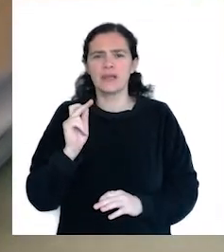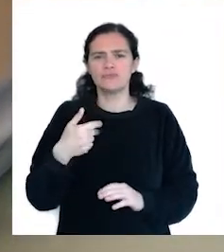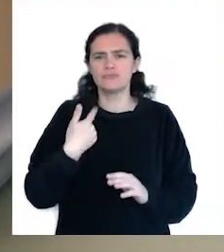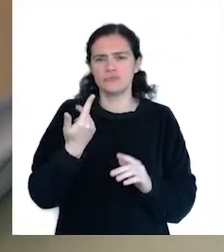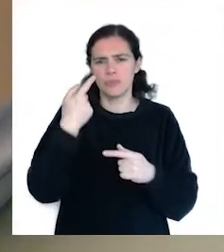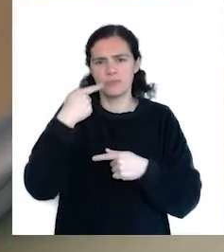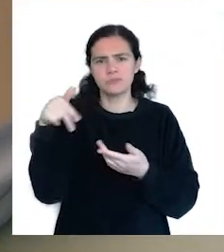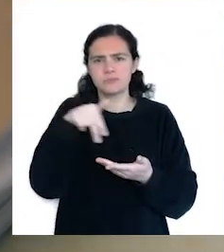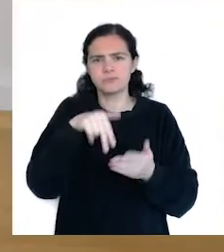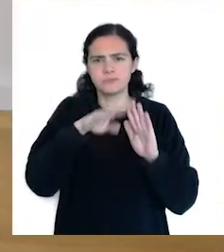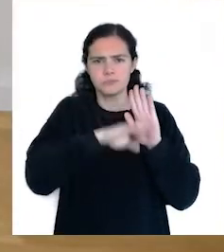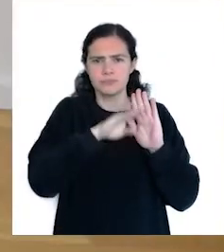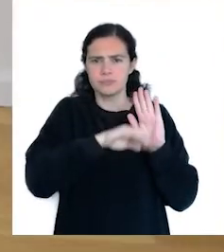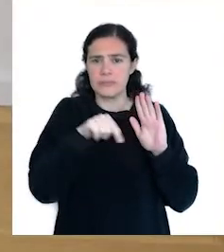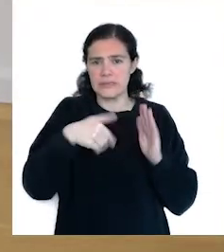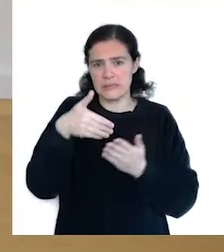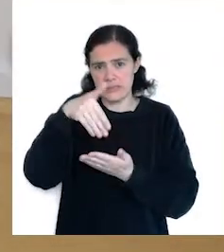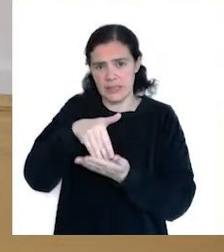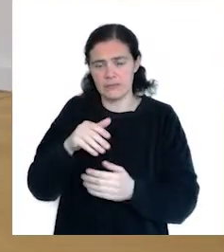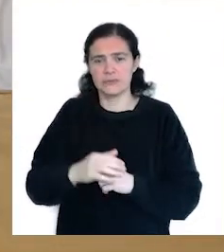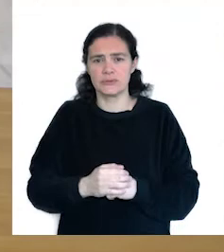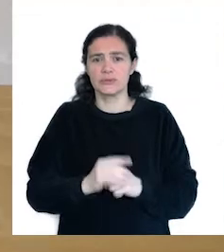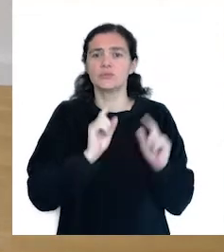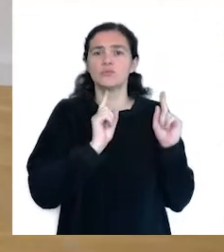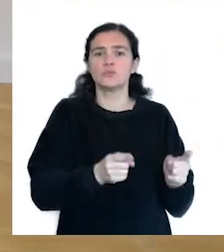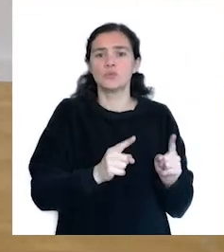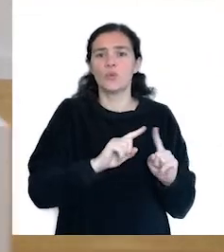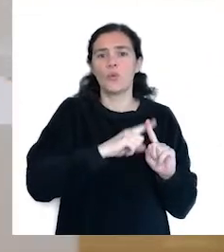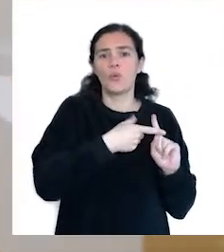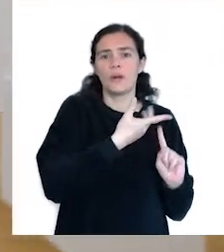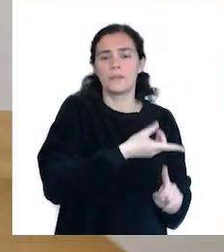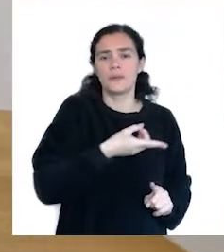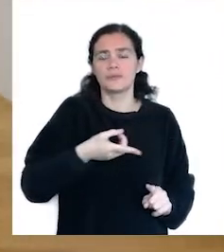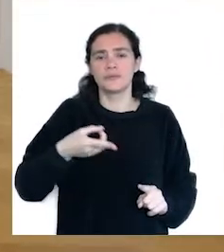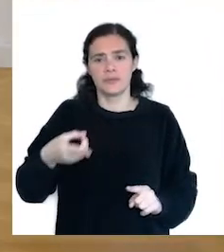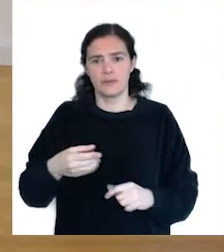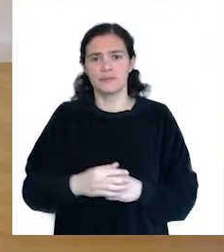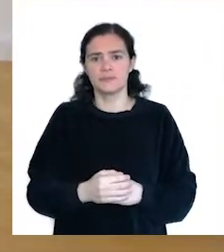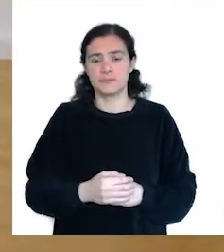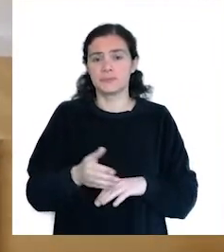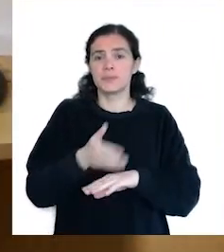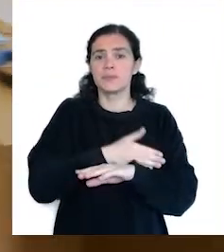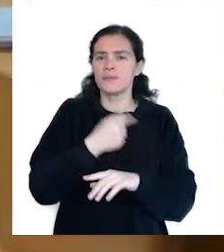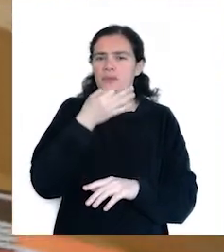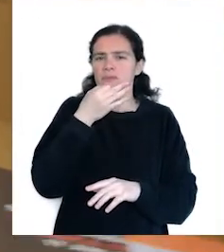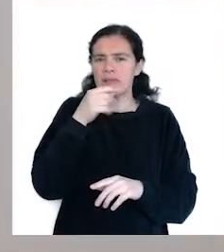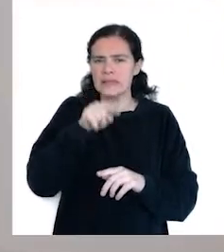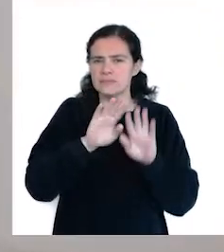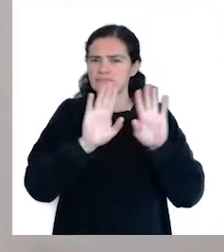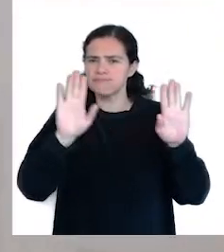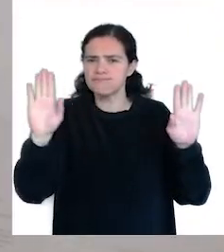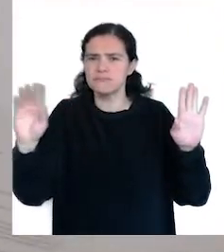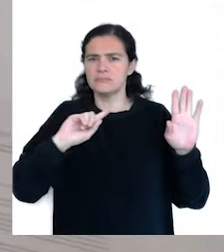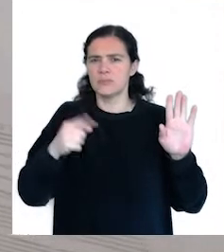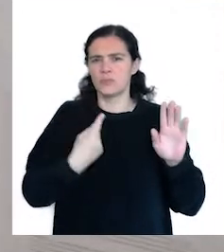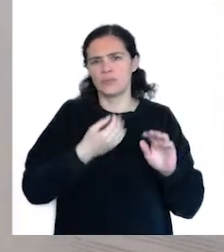years of performing art program at Serralves, so starting in 1999. Before talking